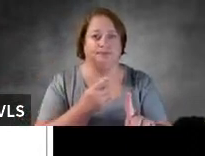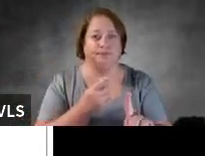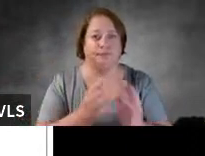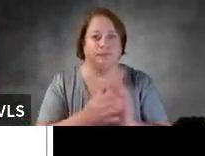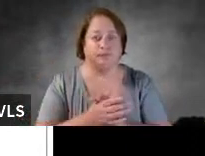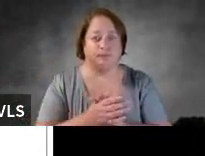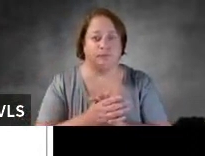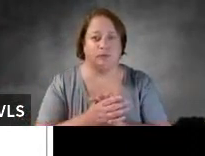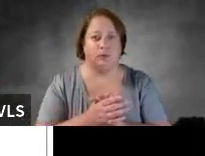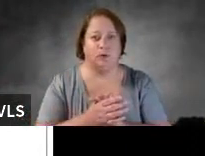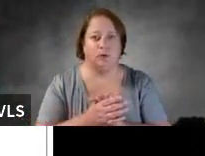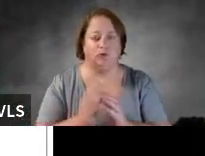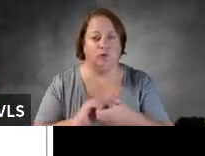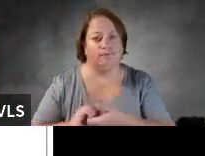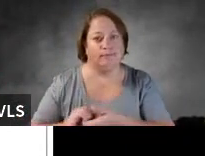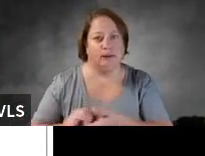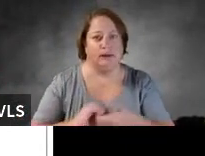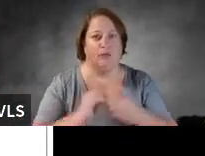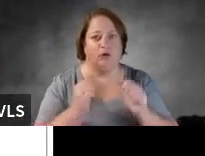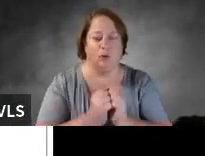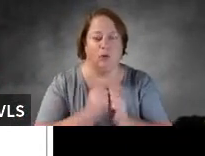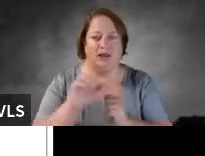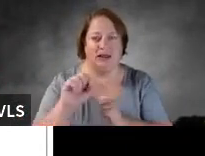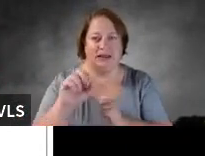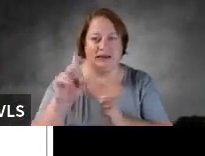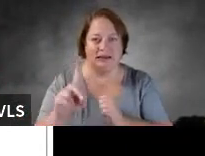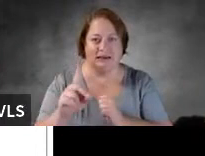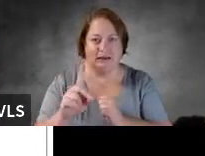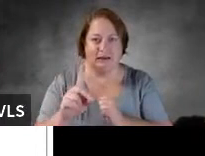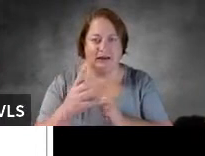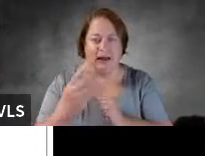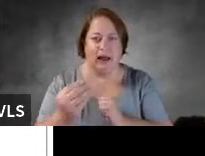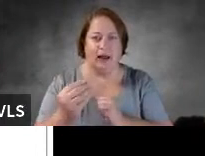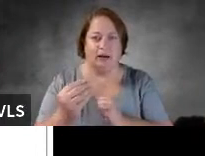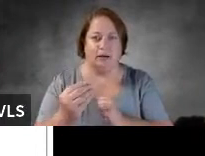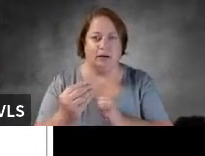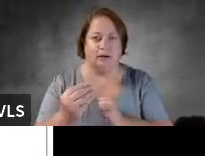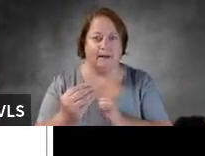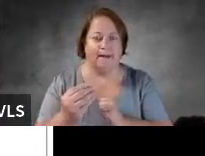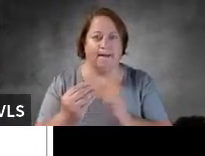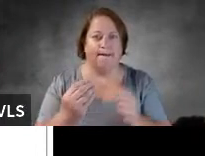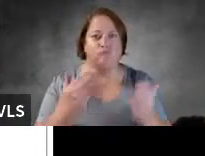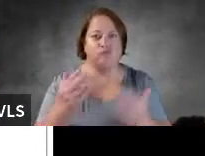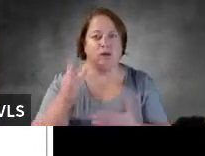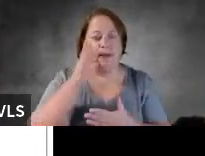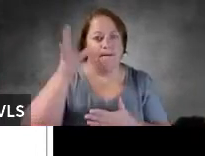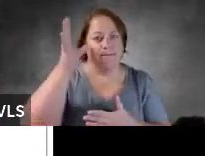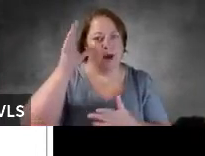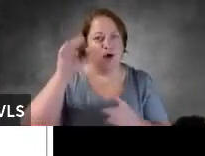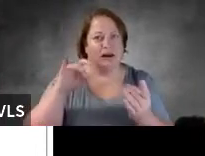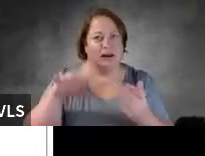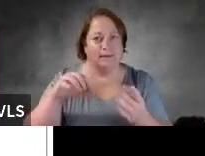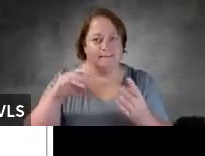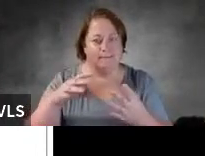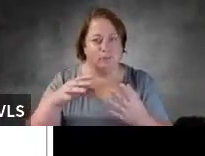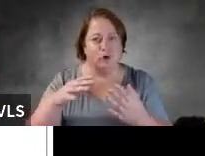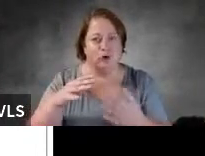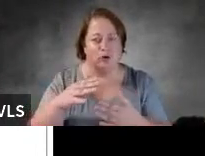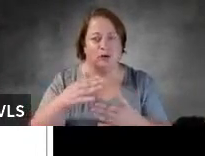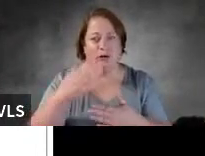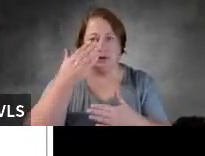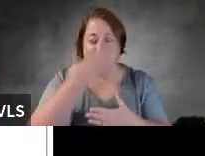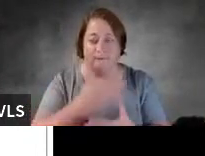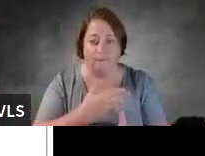basically collaborate with SSD and bring the parent input forefront and